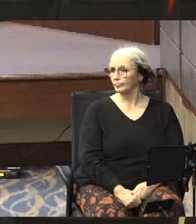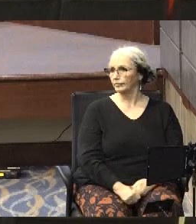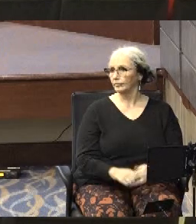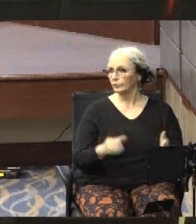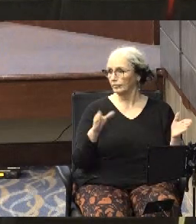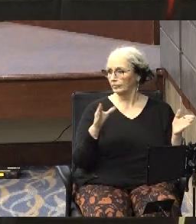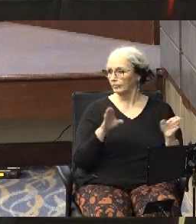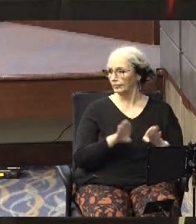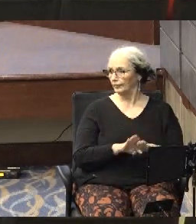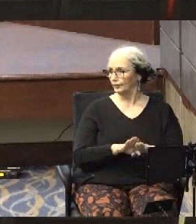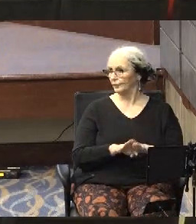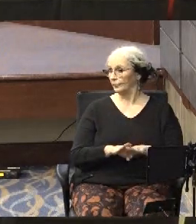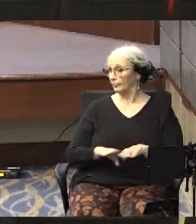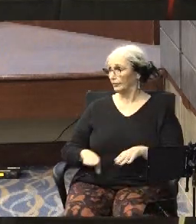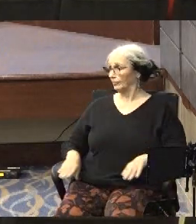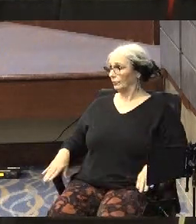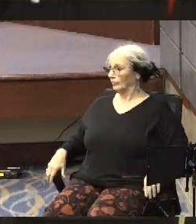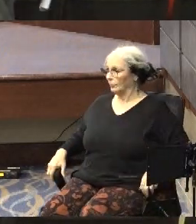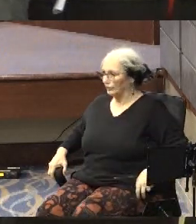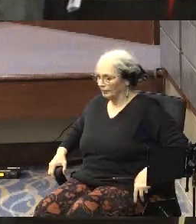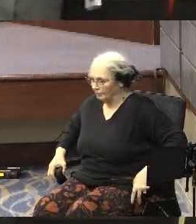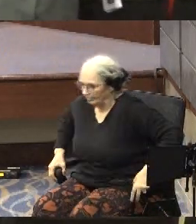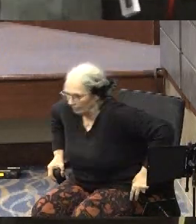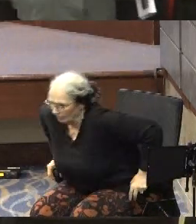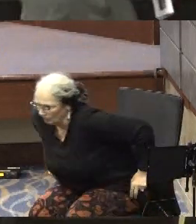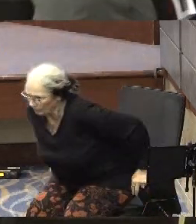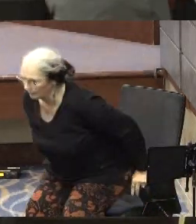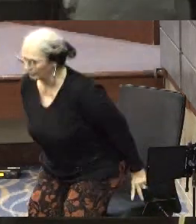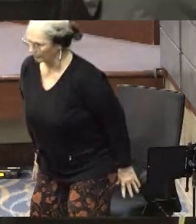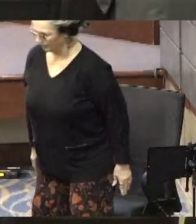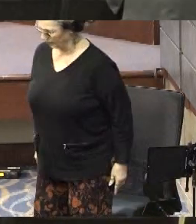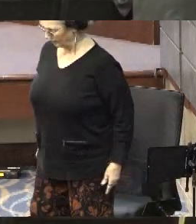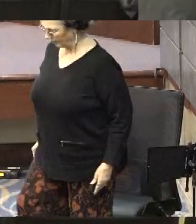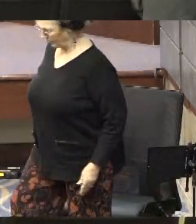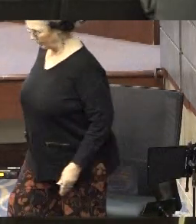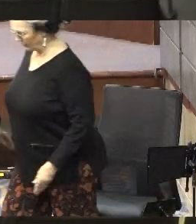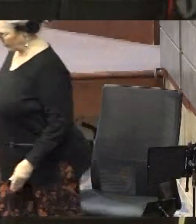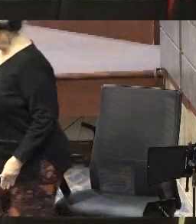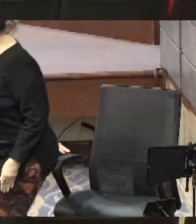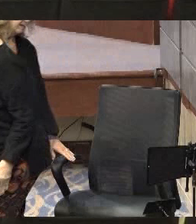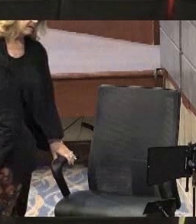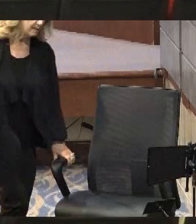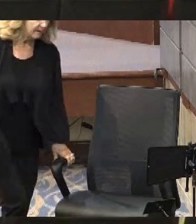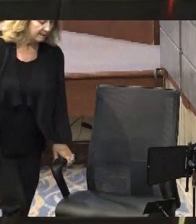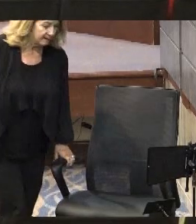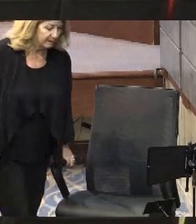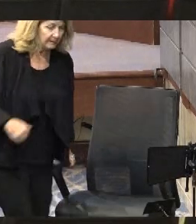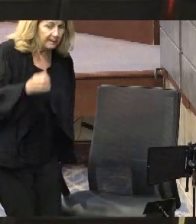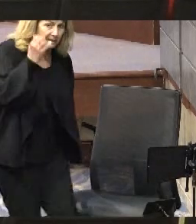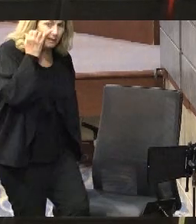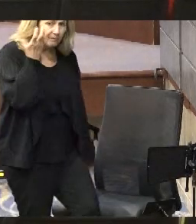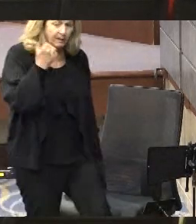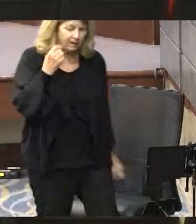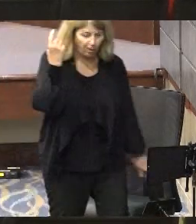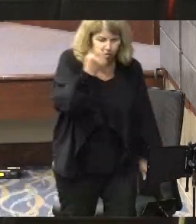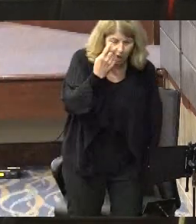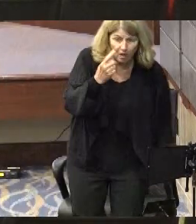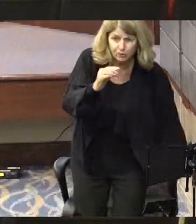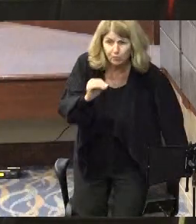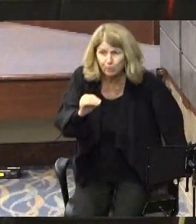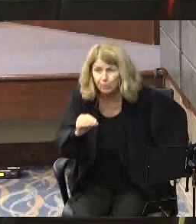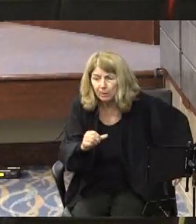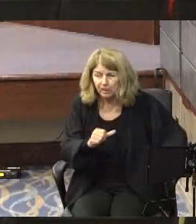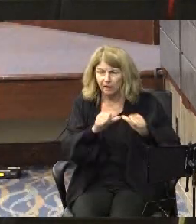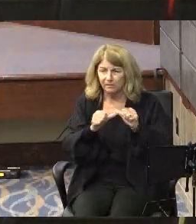point. Have a motion? Mayor Pro Tem, if there is any thought to continue this to the next meeting,